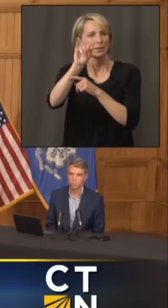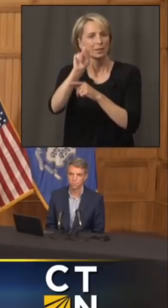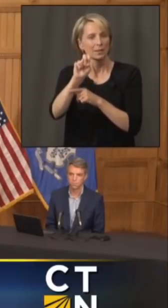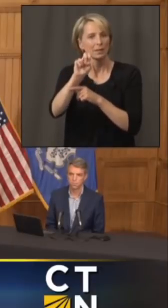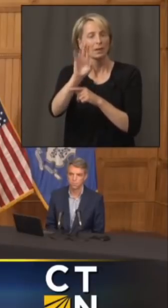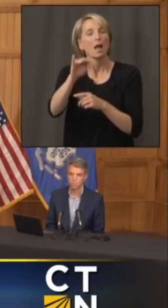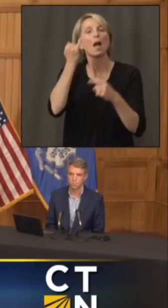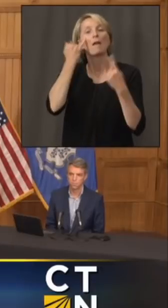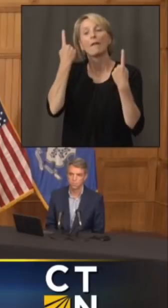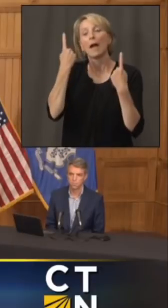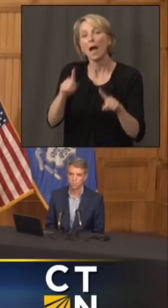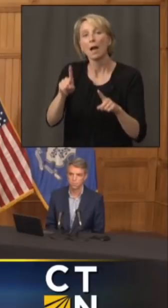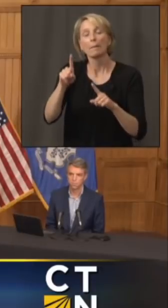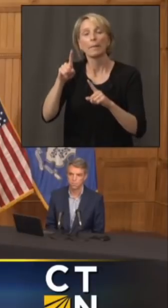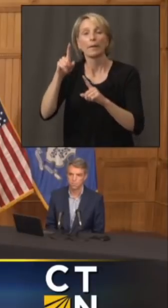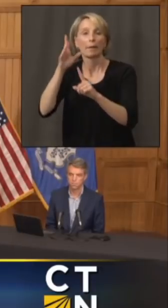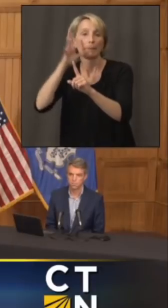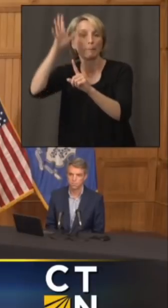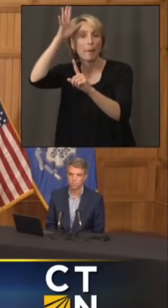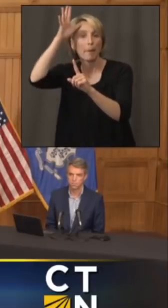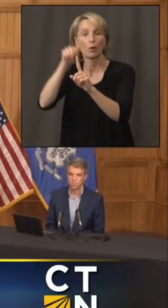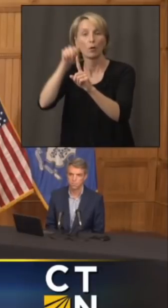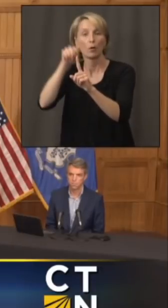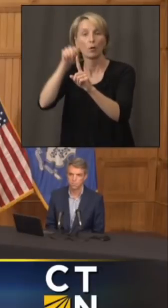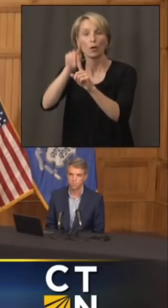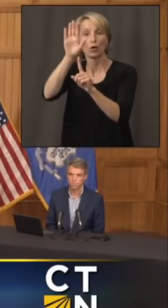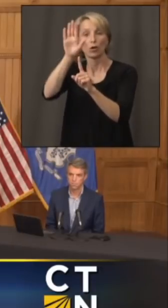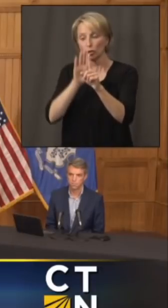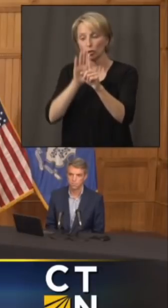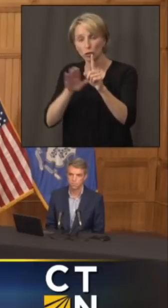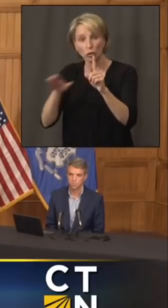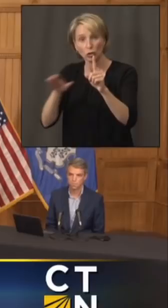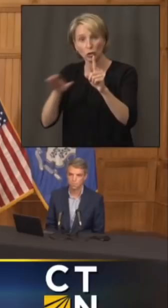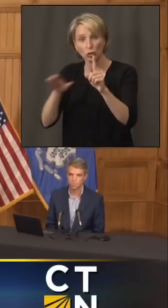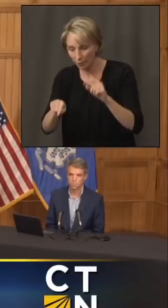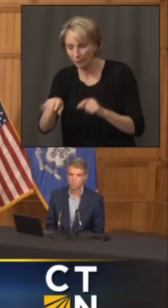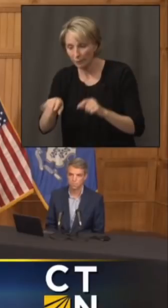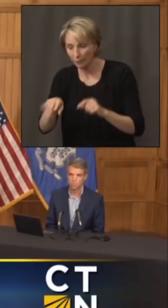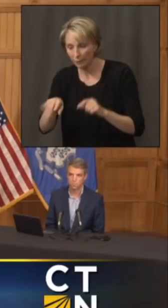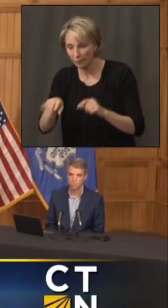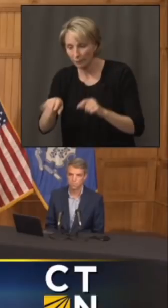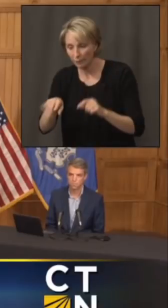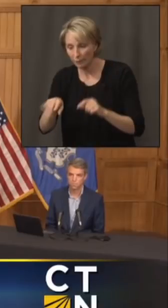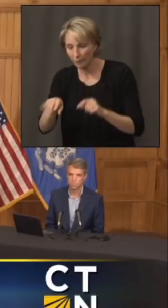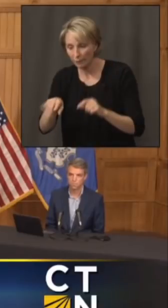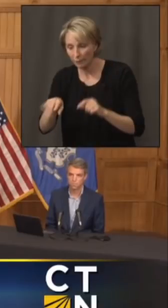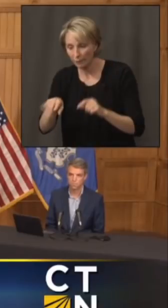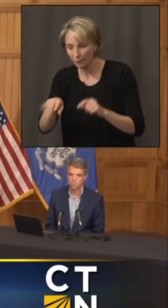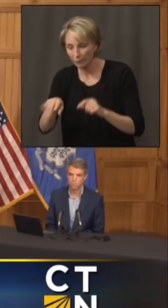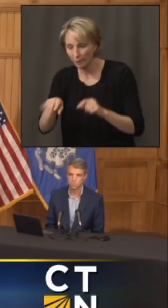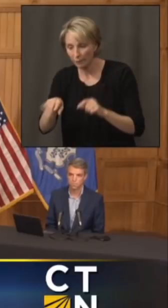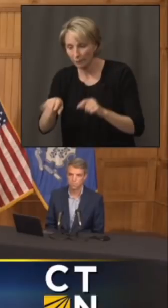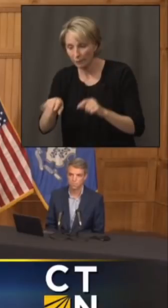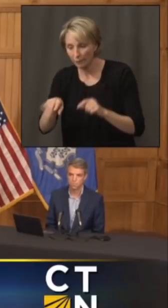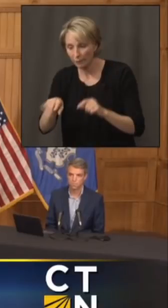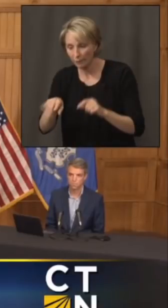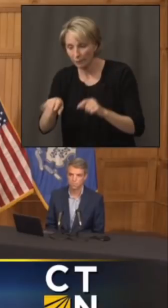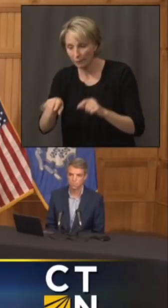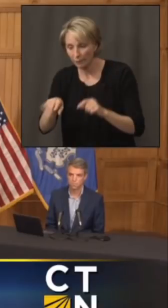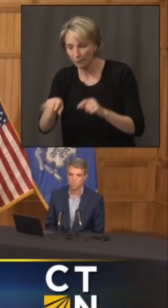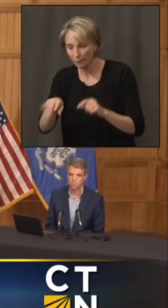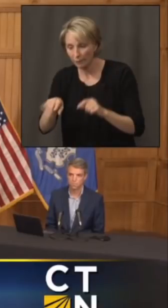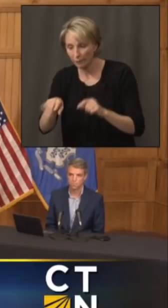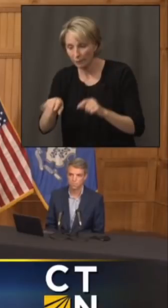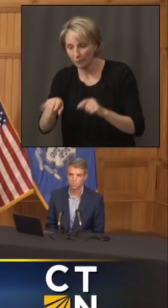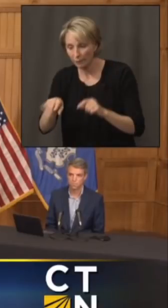tests positive, and maybe this is for Commissioner Bai, what are the protocols for the parents? They have a child that has potentially